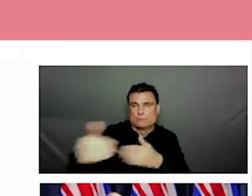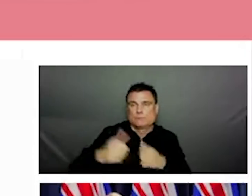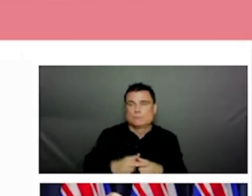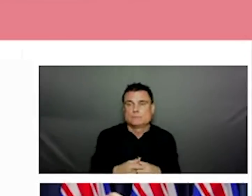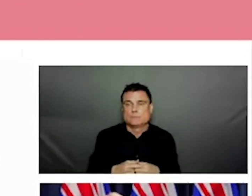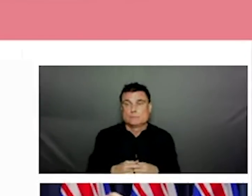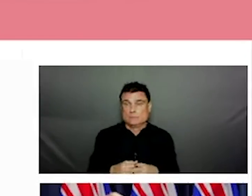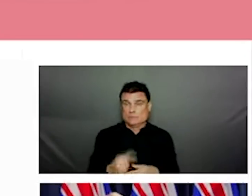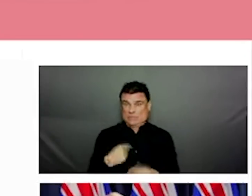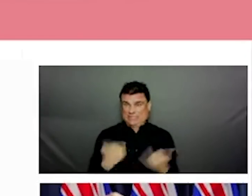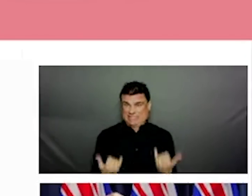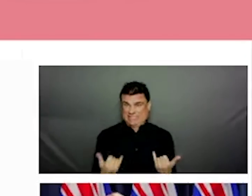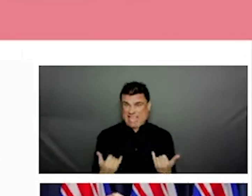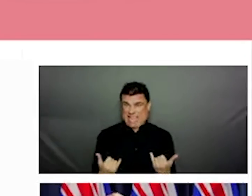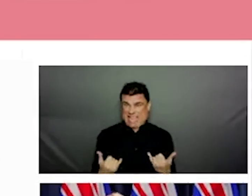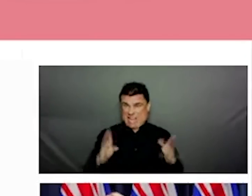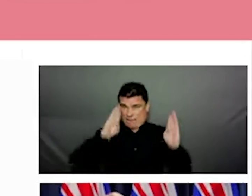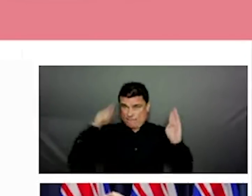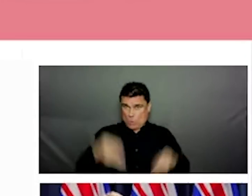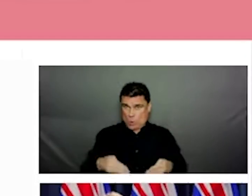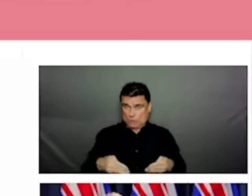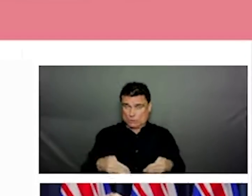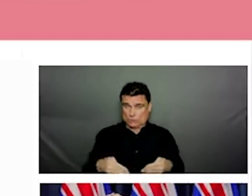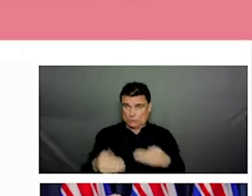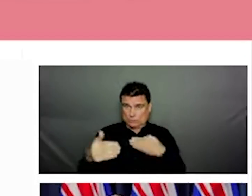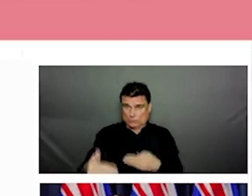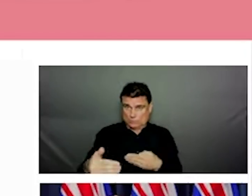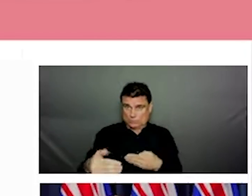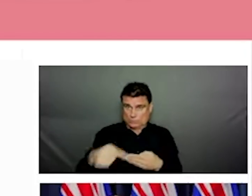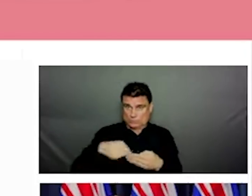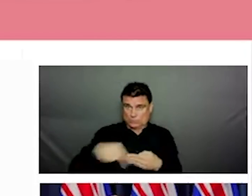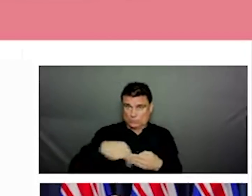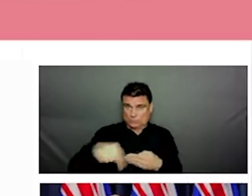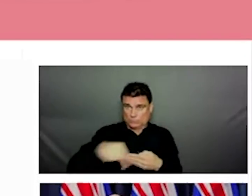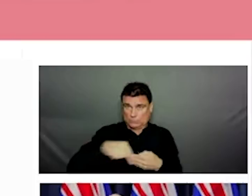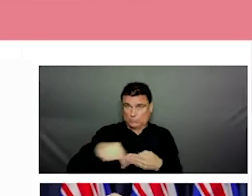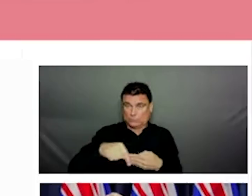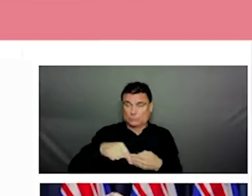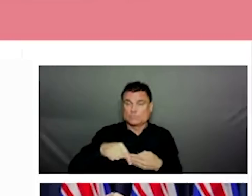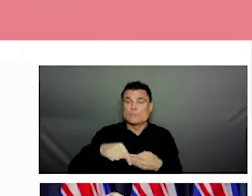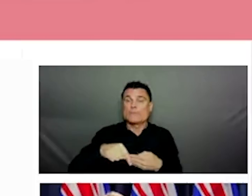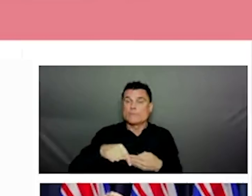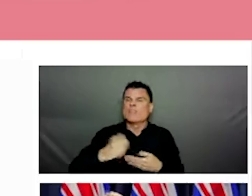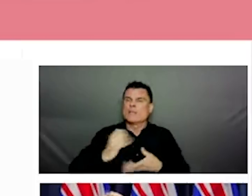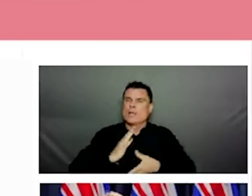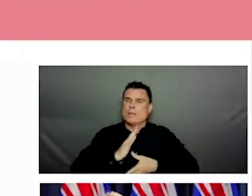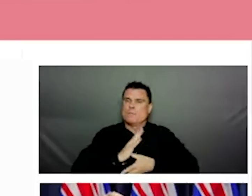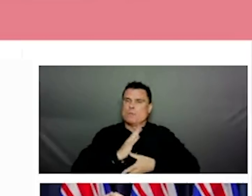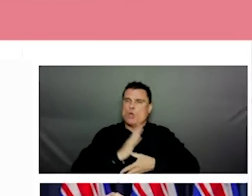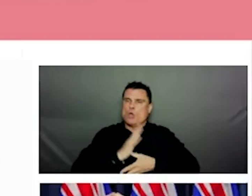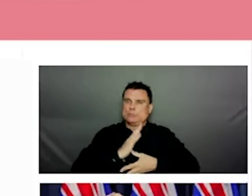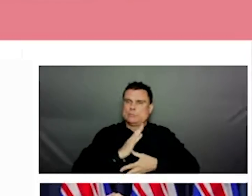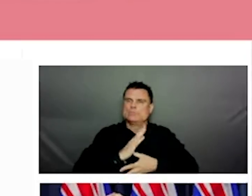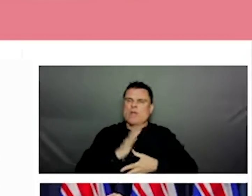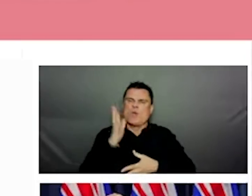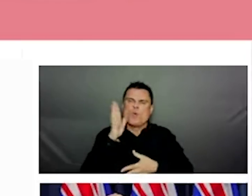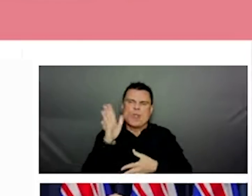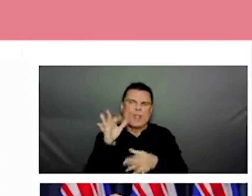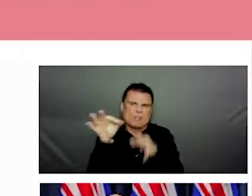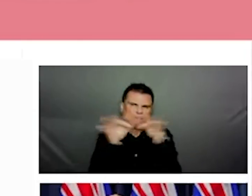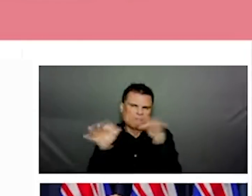know we have coming in the coming few weeks is on these priority populations, and I'll run through these again in some